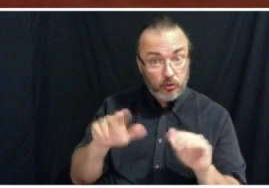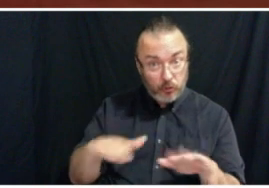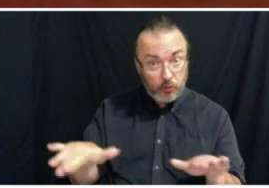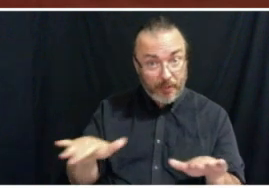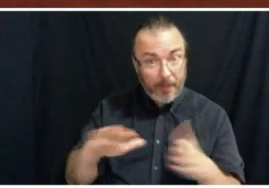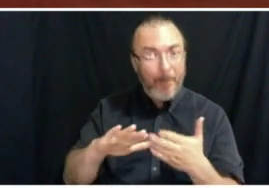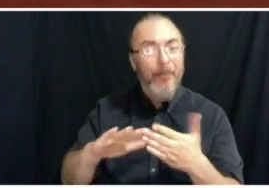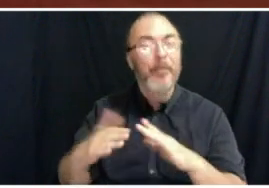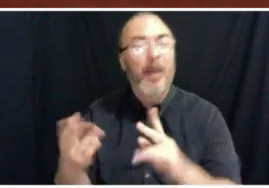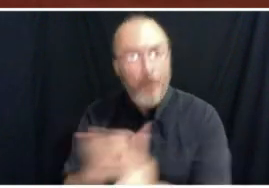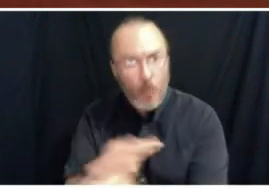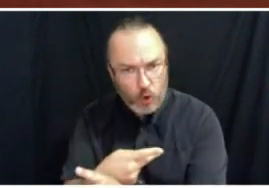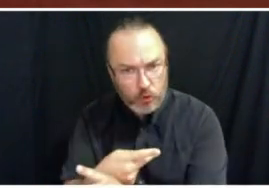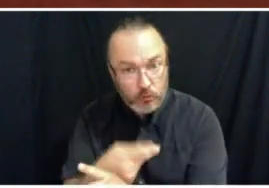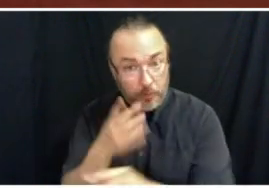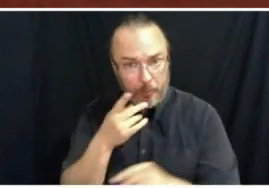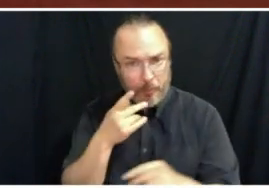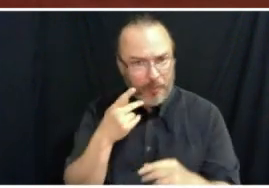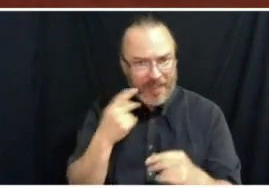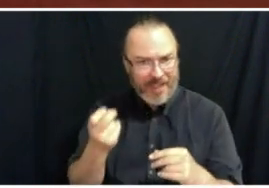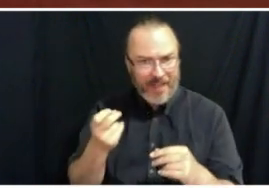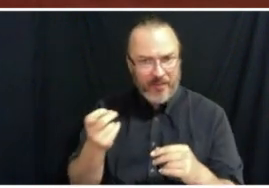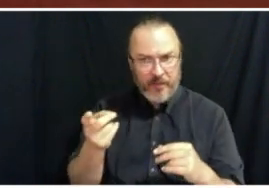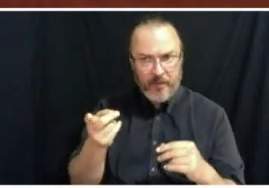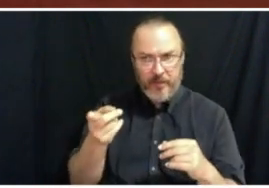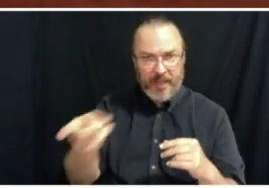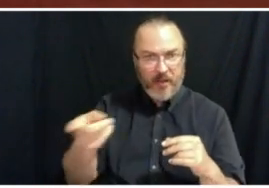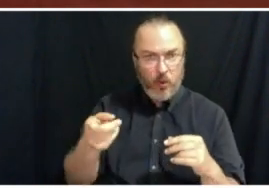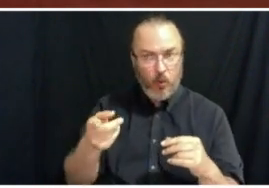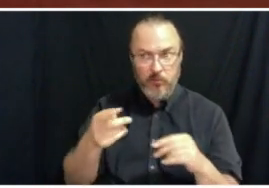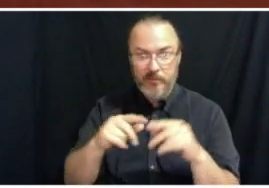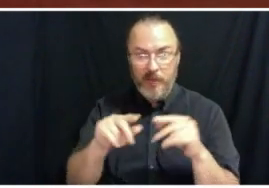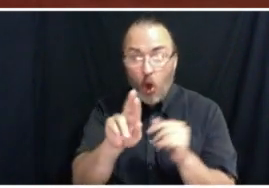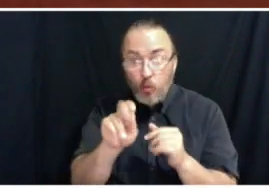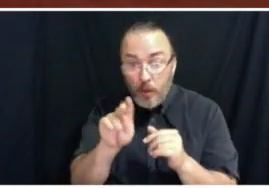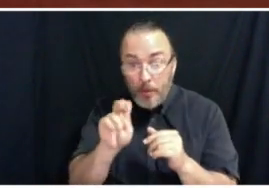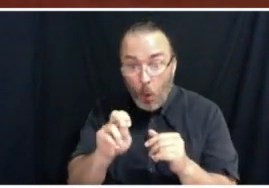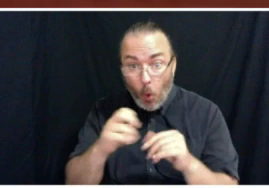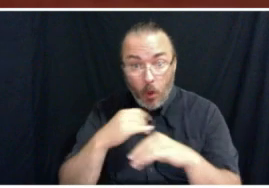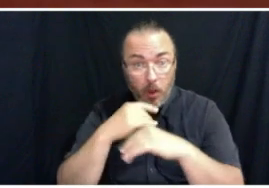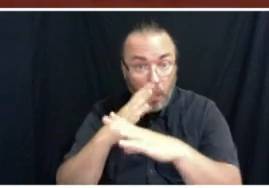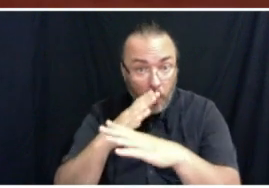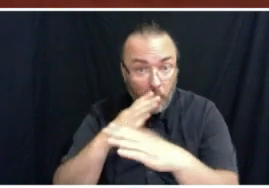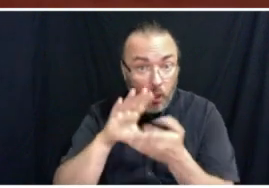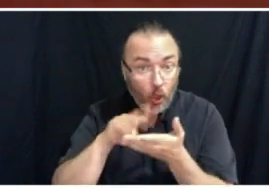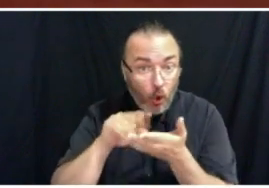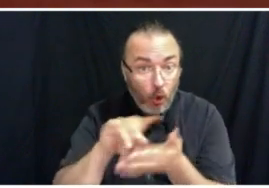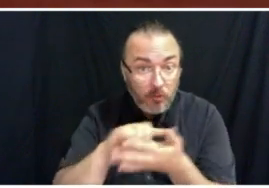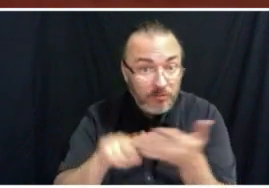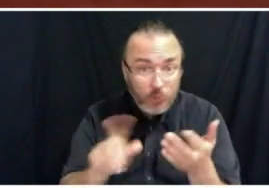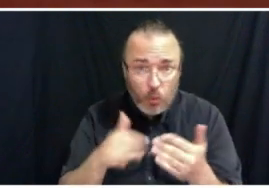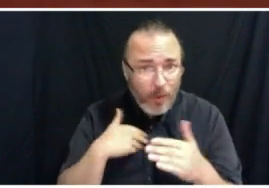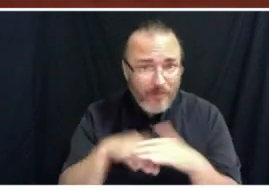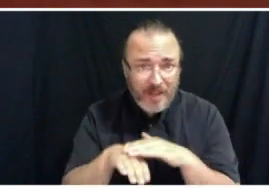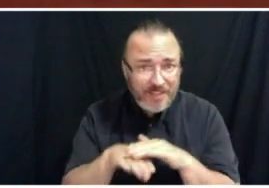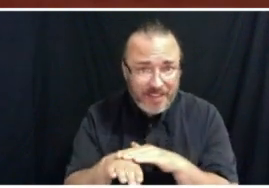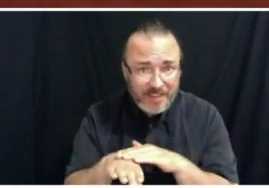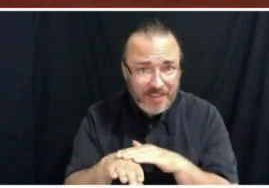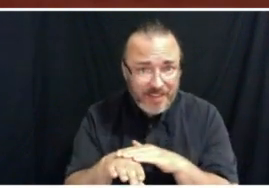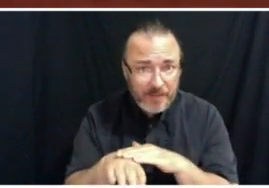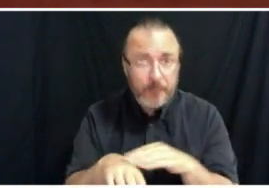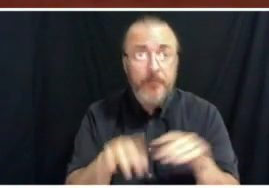have been unable to cope up with remote learning, or simply they did not have the means to access it. And when the